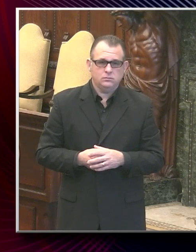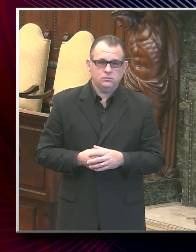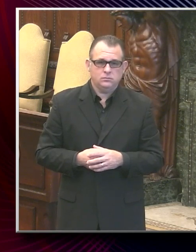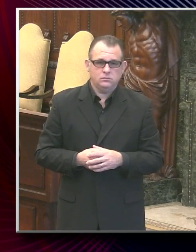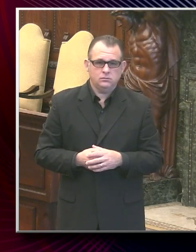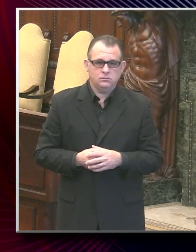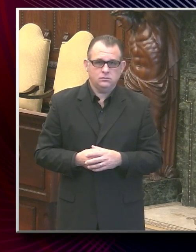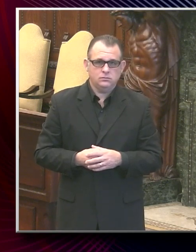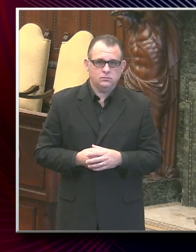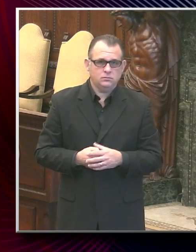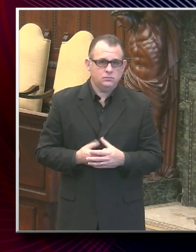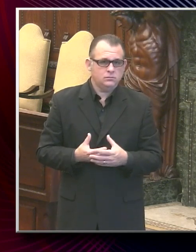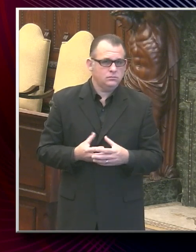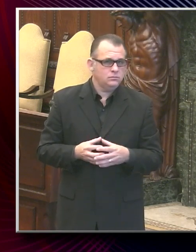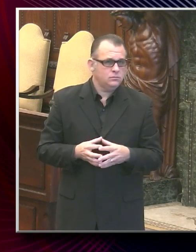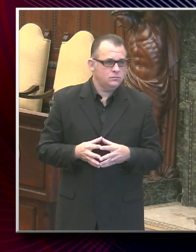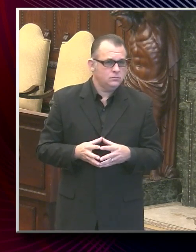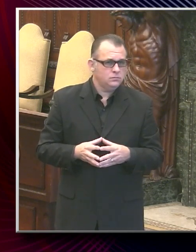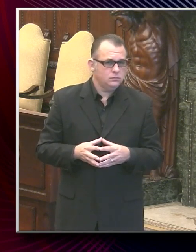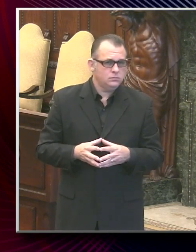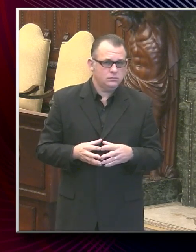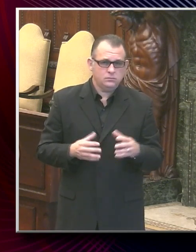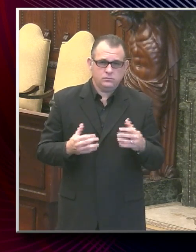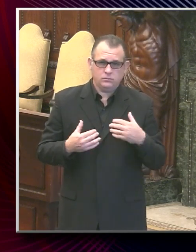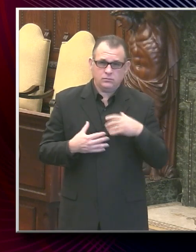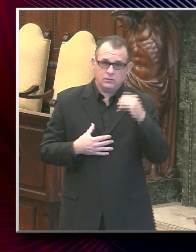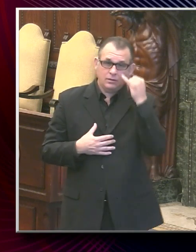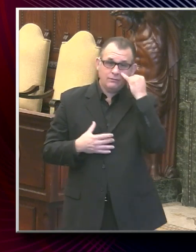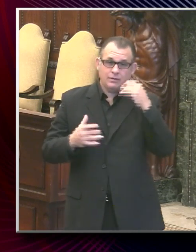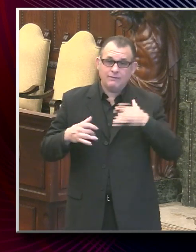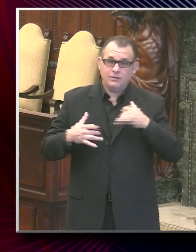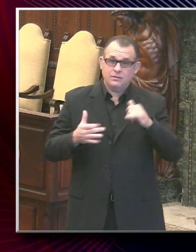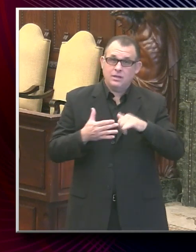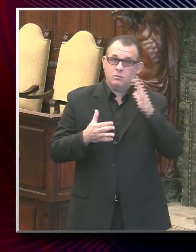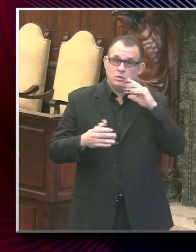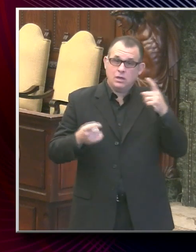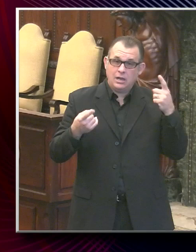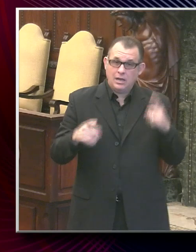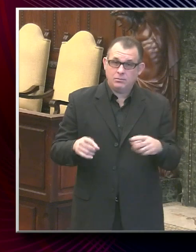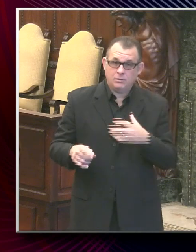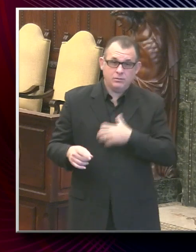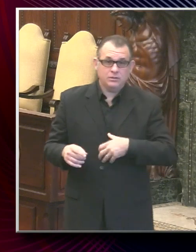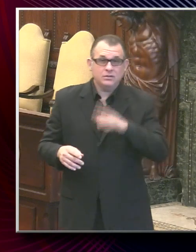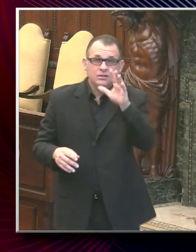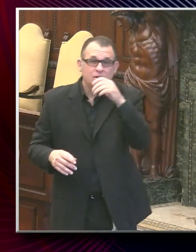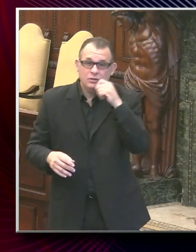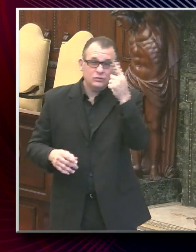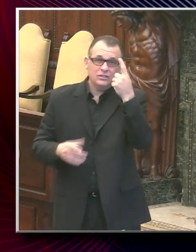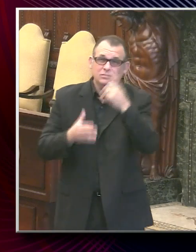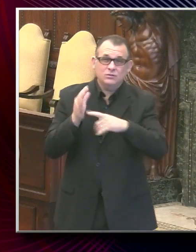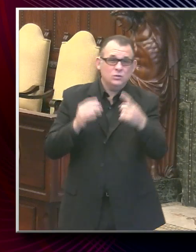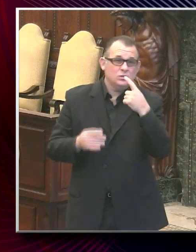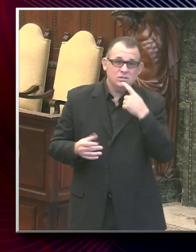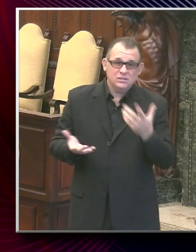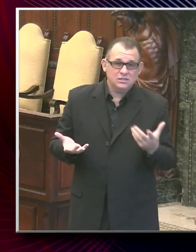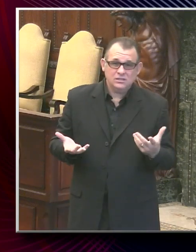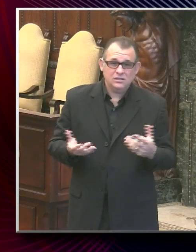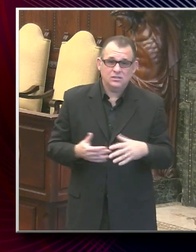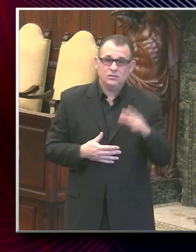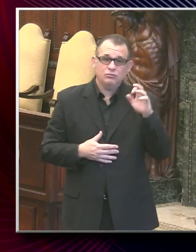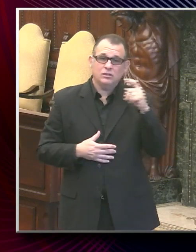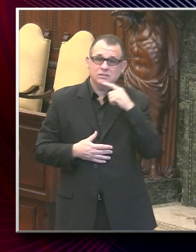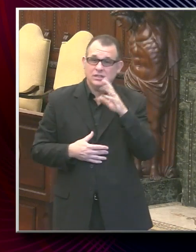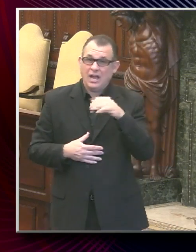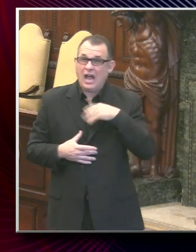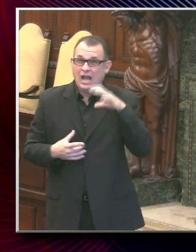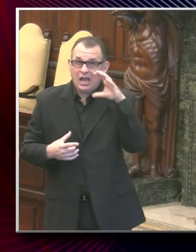of events that would already have canceled? I can't get a word here. Is the question, is there an estimate of the